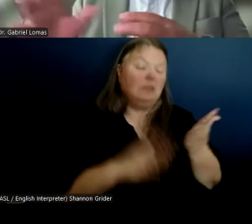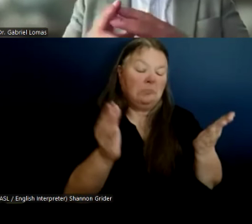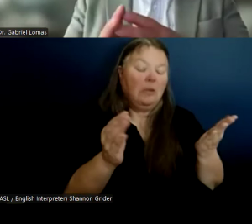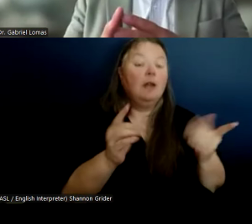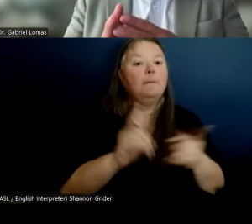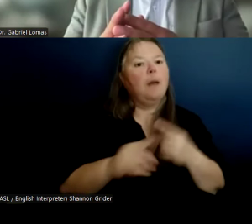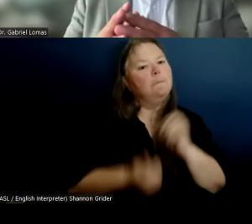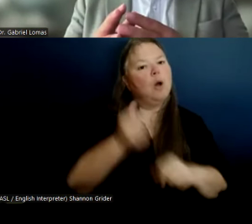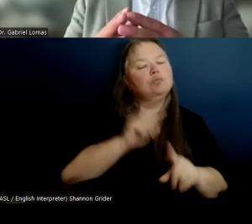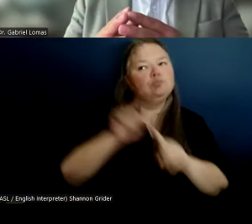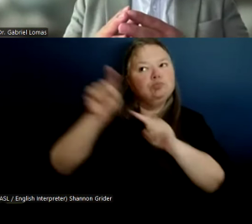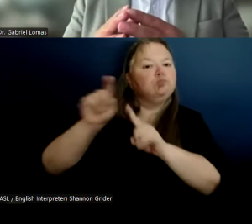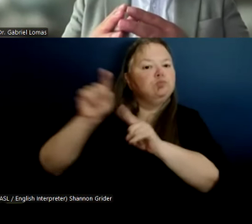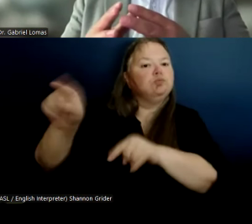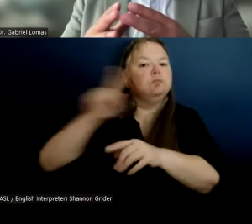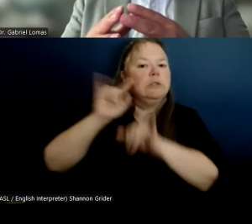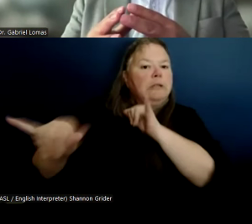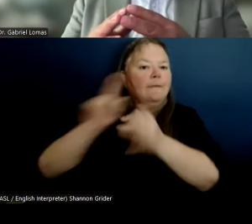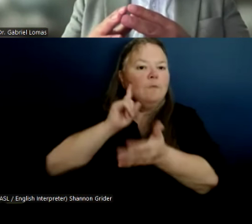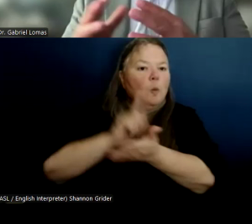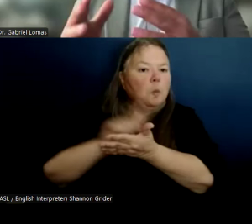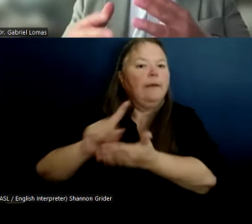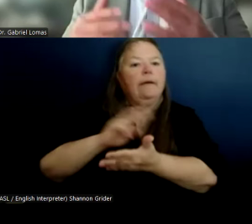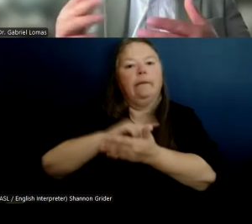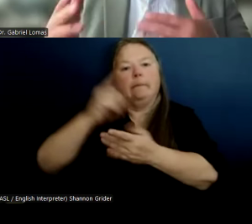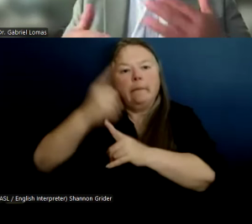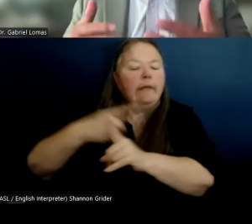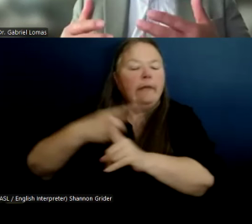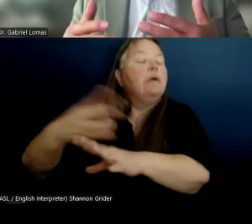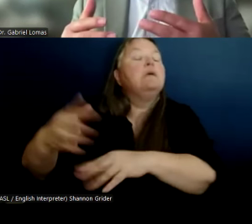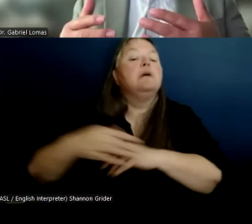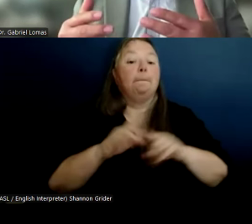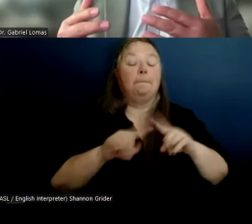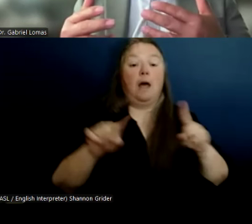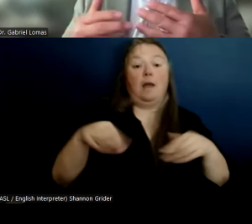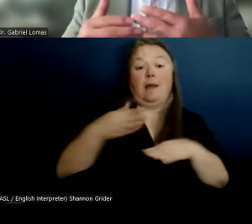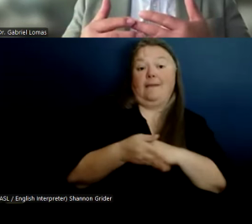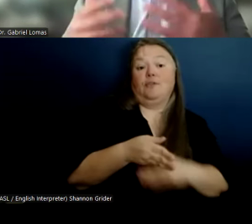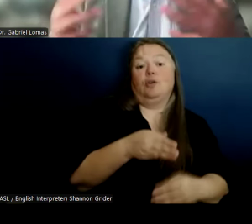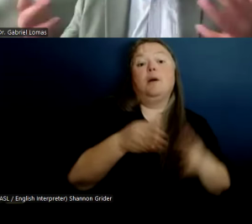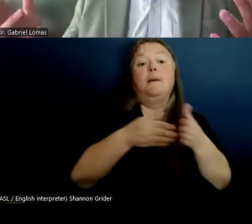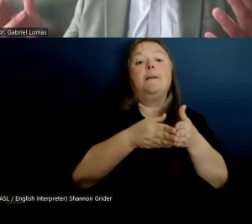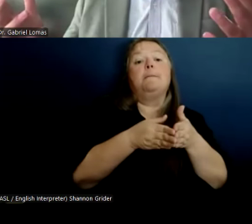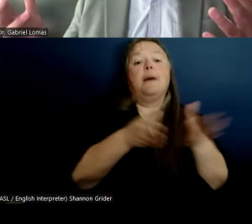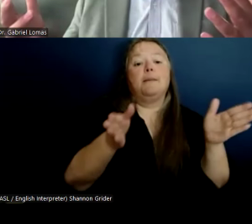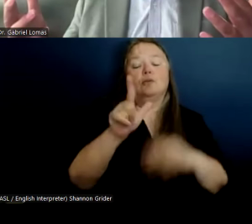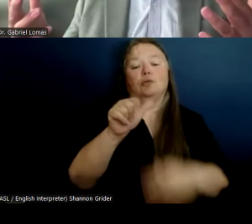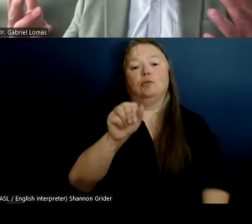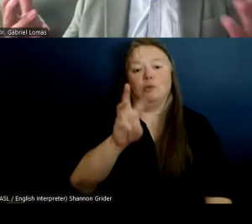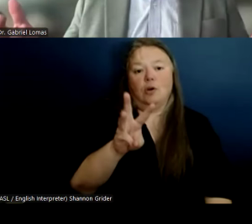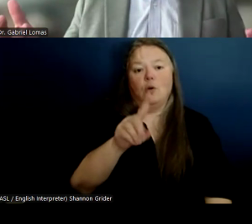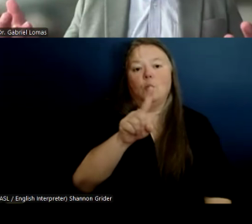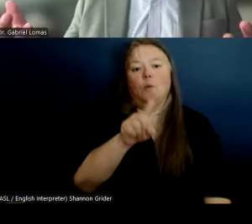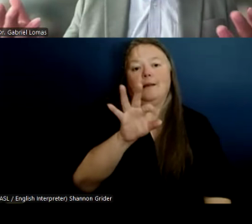there for longer periods of time. But over time, since Public Law 94-142, we've seen this growth of deaf